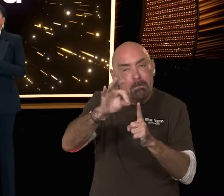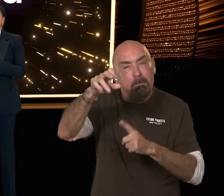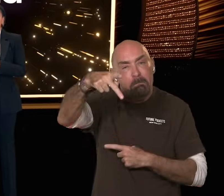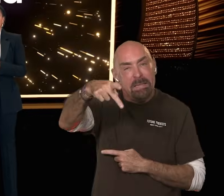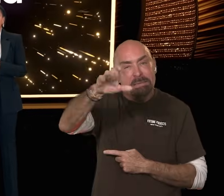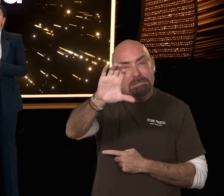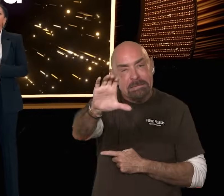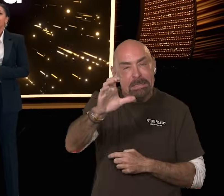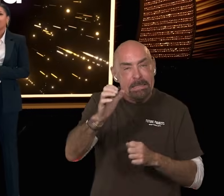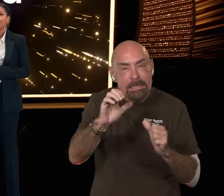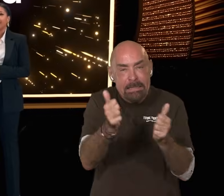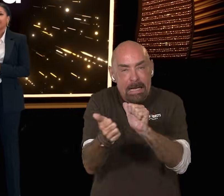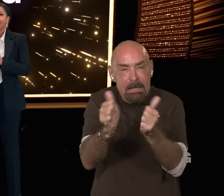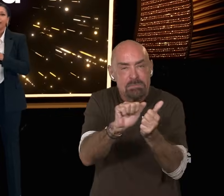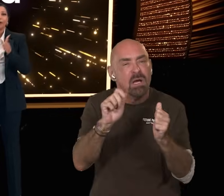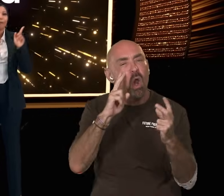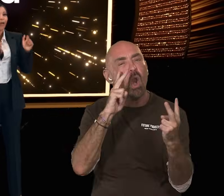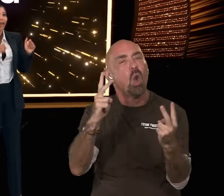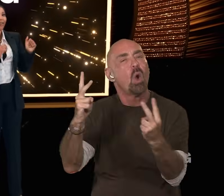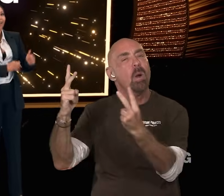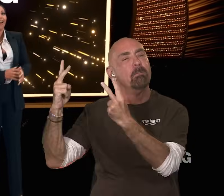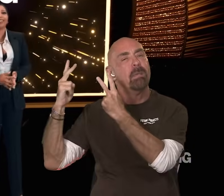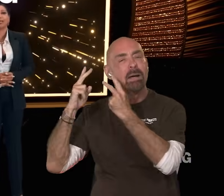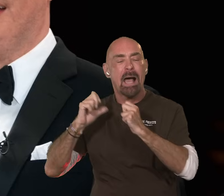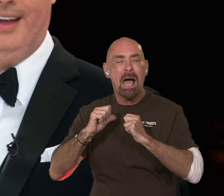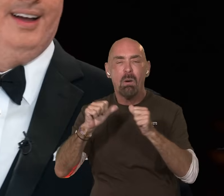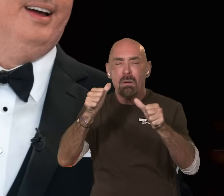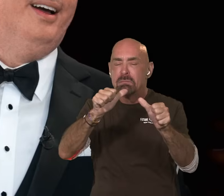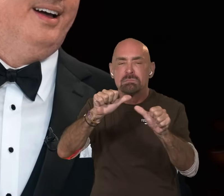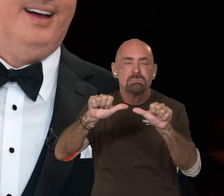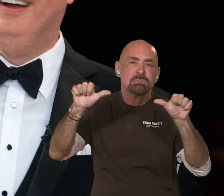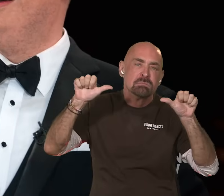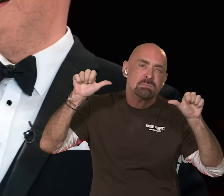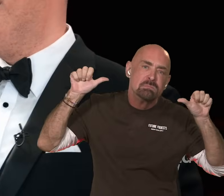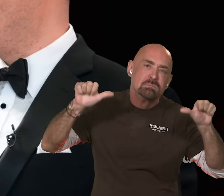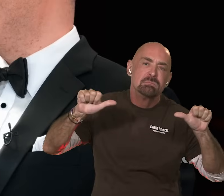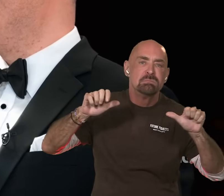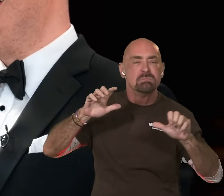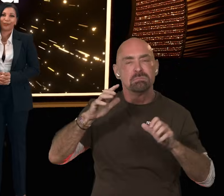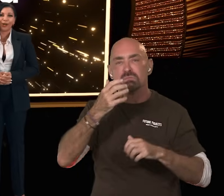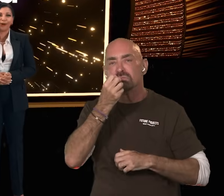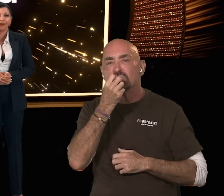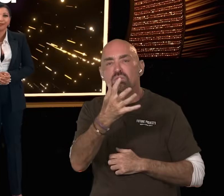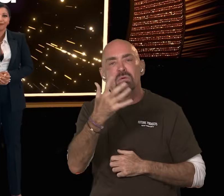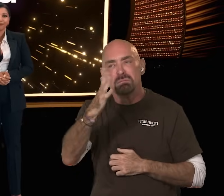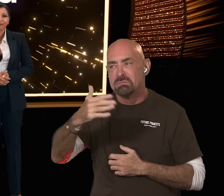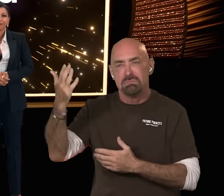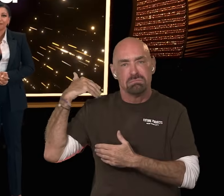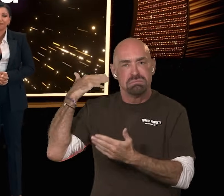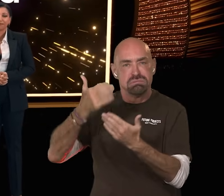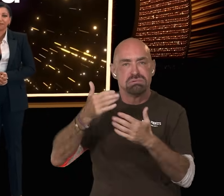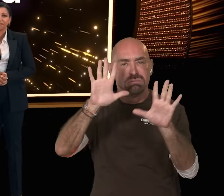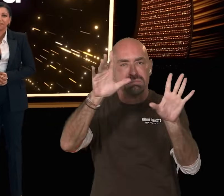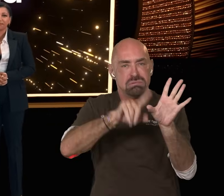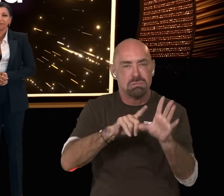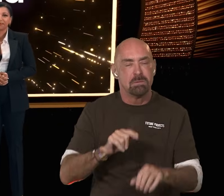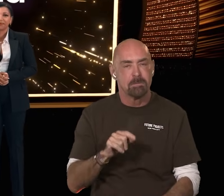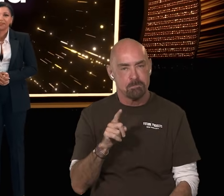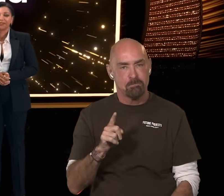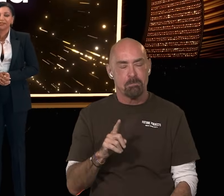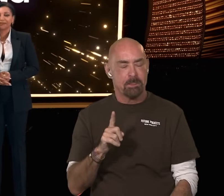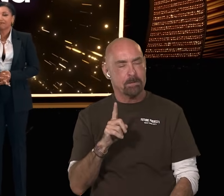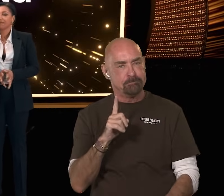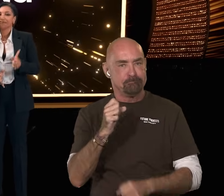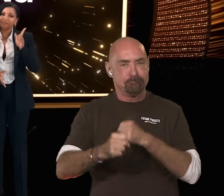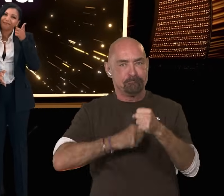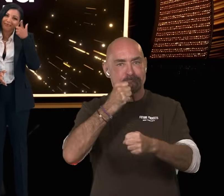gaming, let's get a bit nostalgic and take a look back at some of our favorite moments from the last 10 years of the show. Oh, dude. Cue